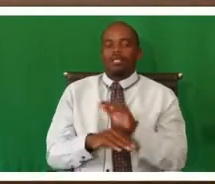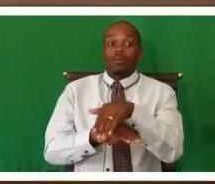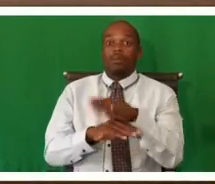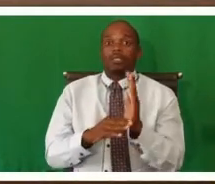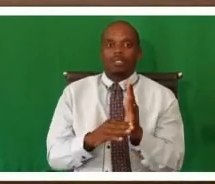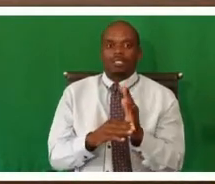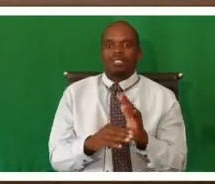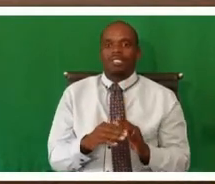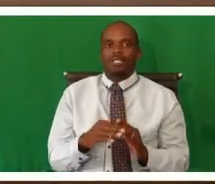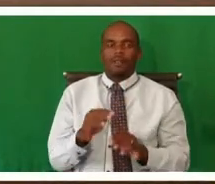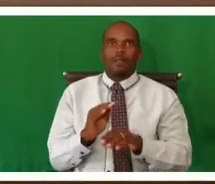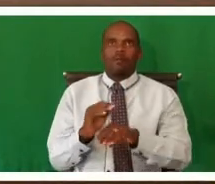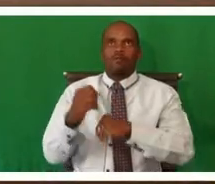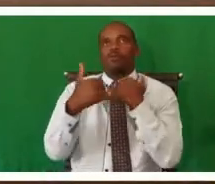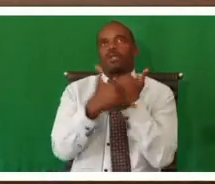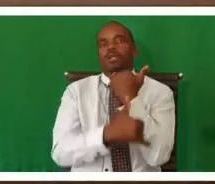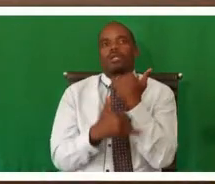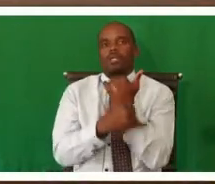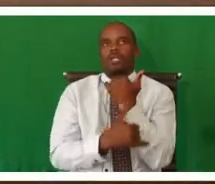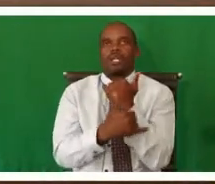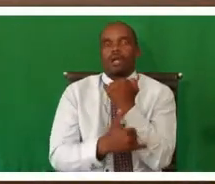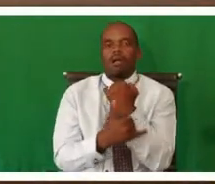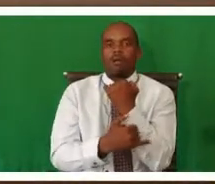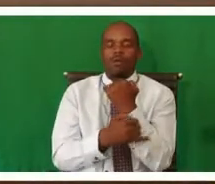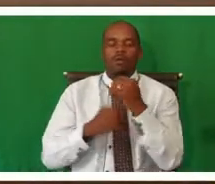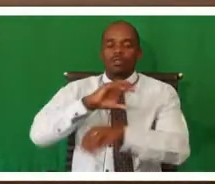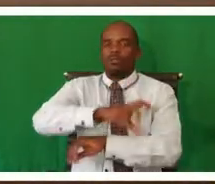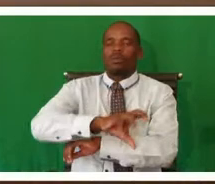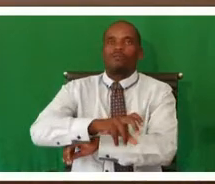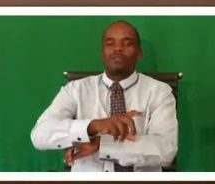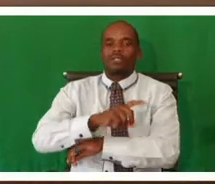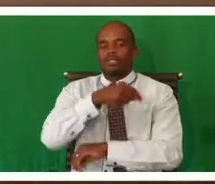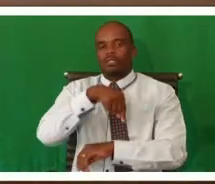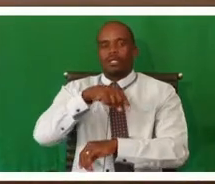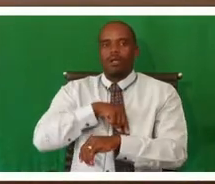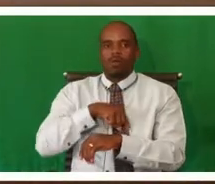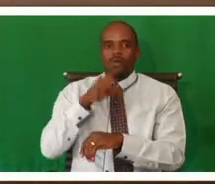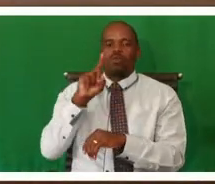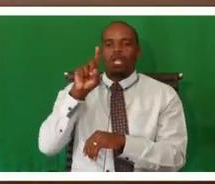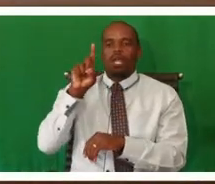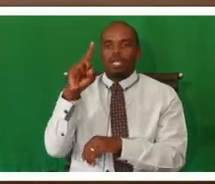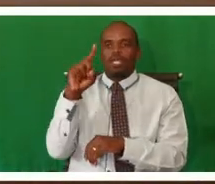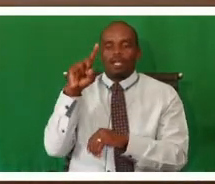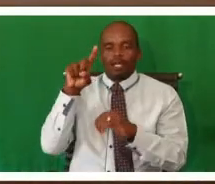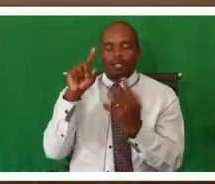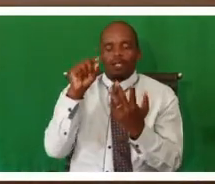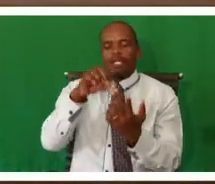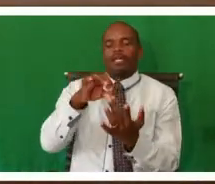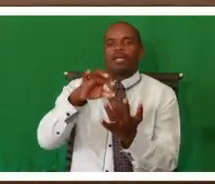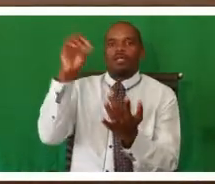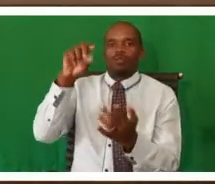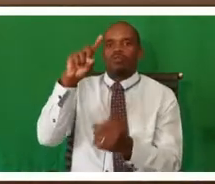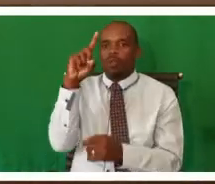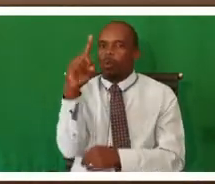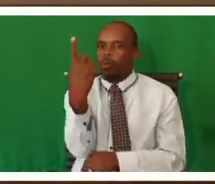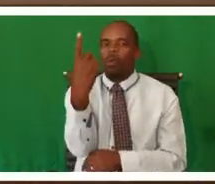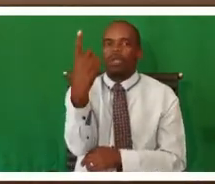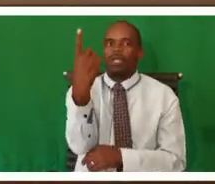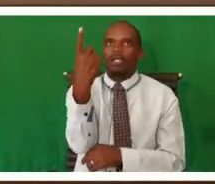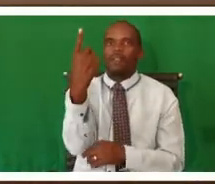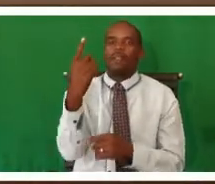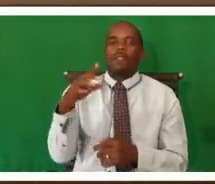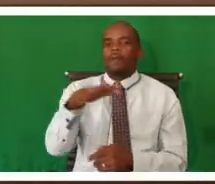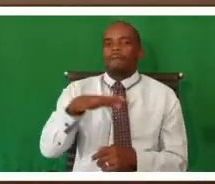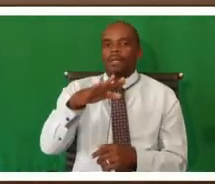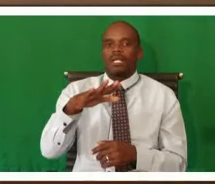3 years, and our province has been identified as one of the priorities area to benefit.